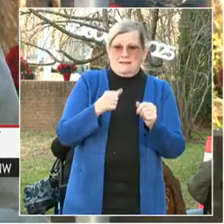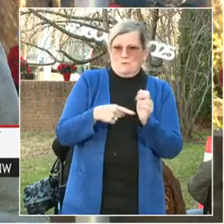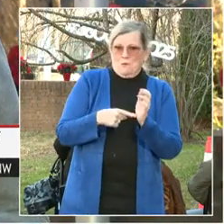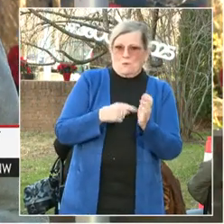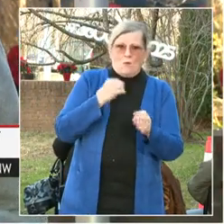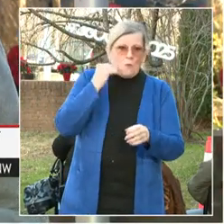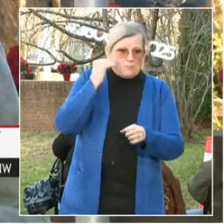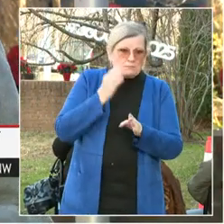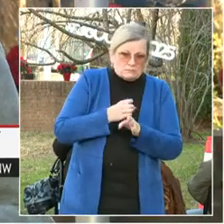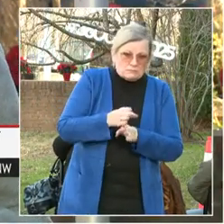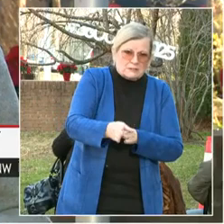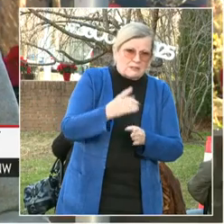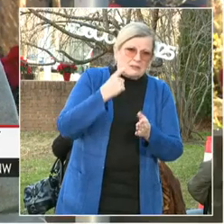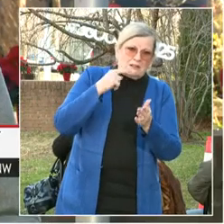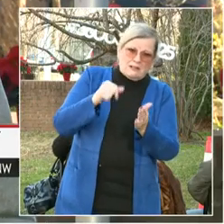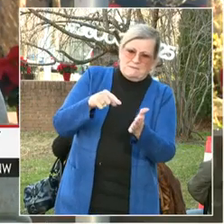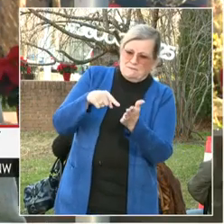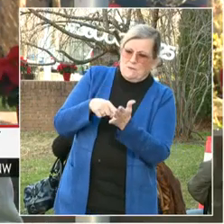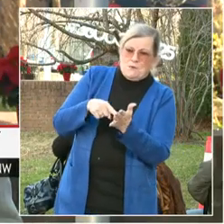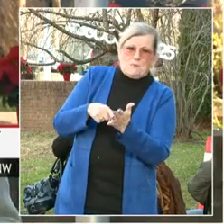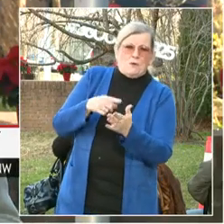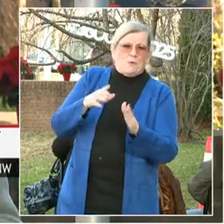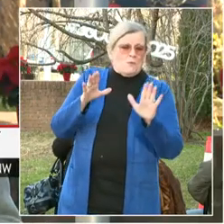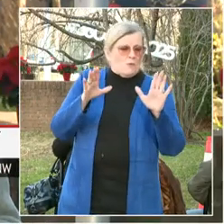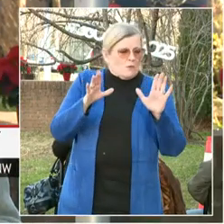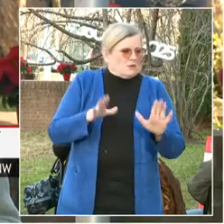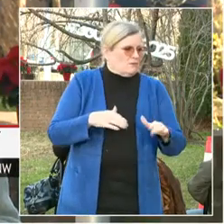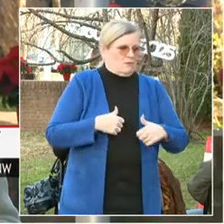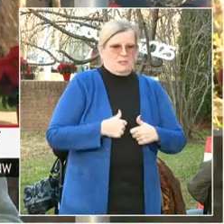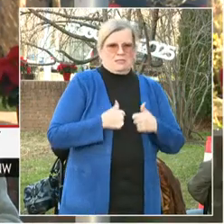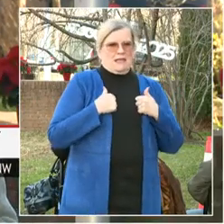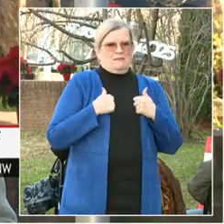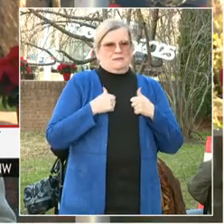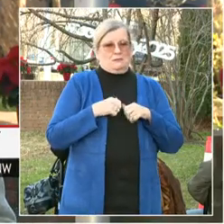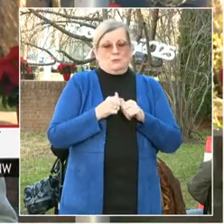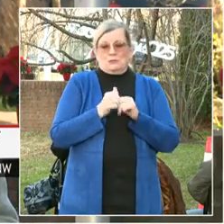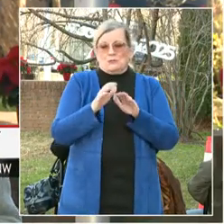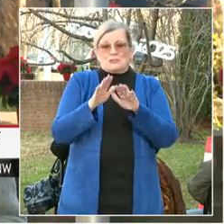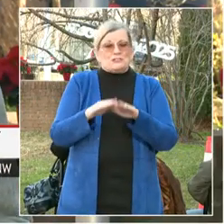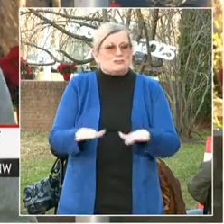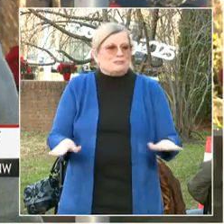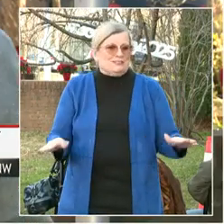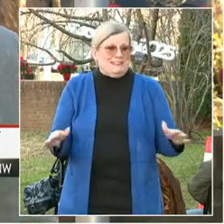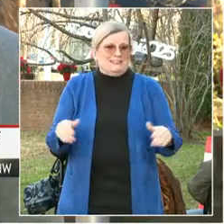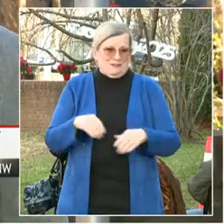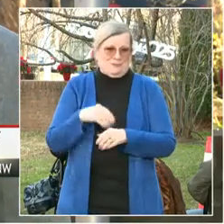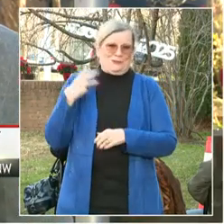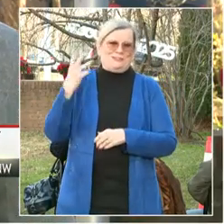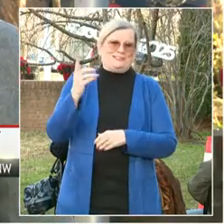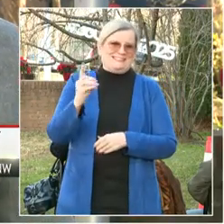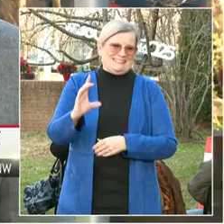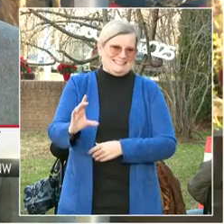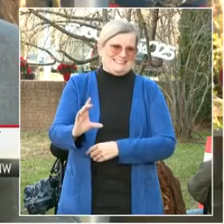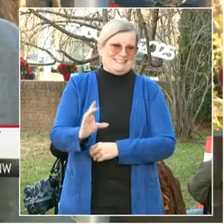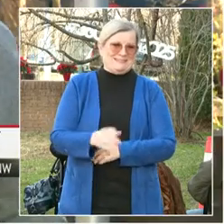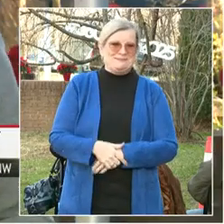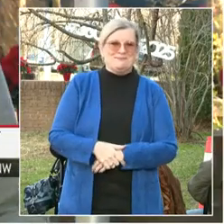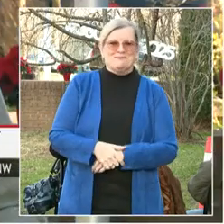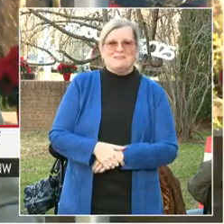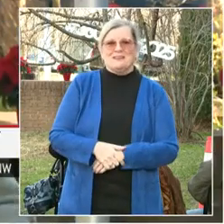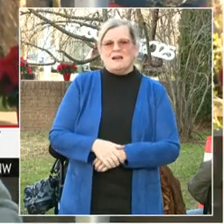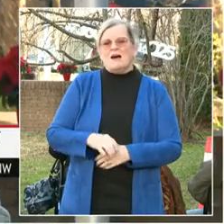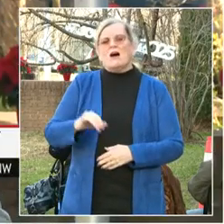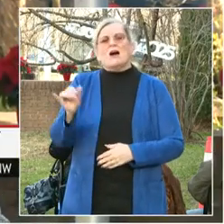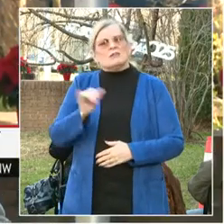an amazing life for themselves and their children right here in Washington, D.C. And it's also our challenge to